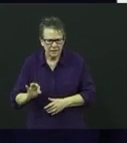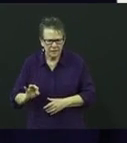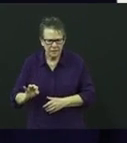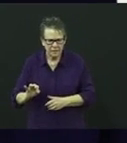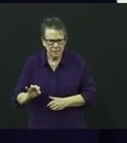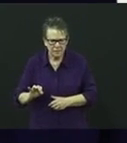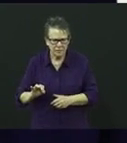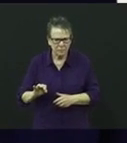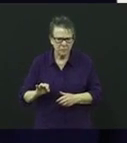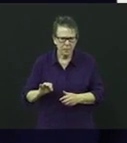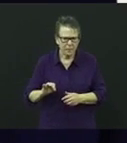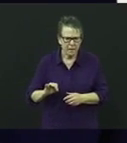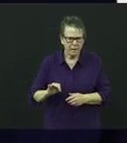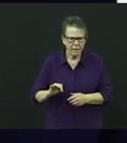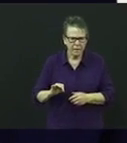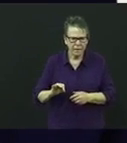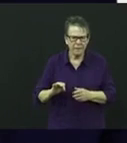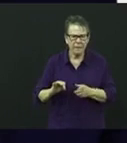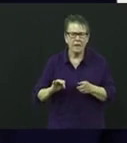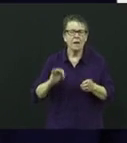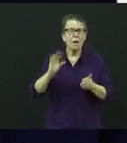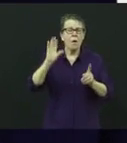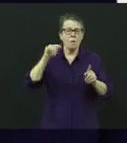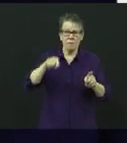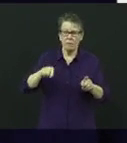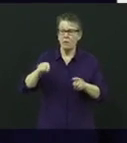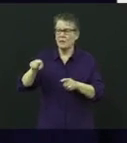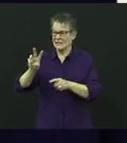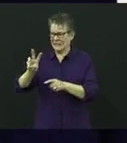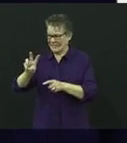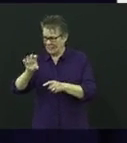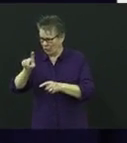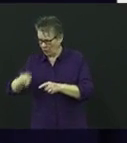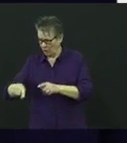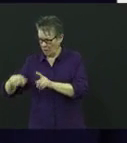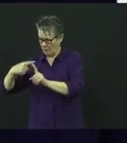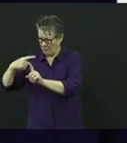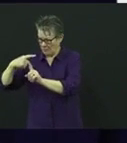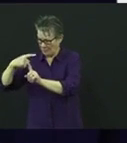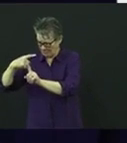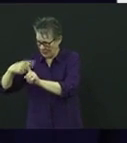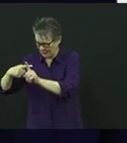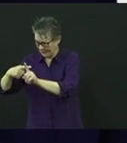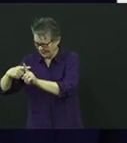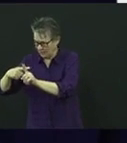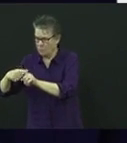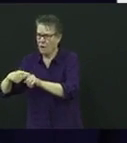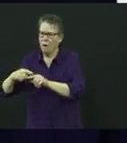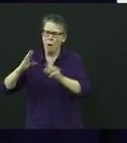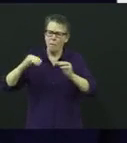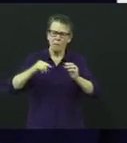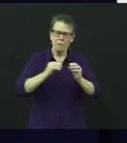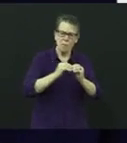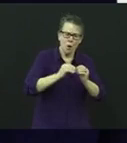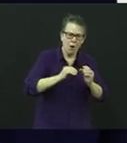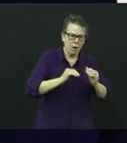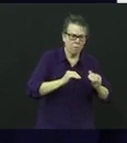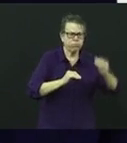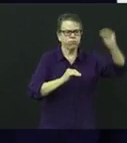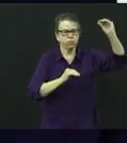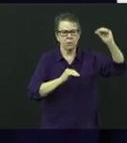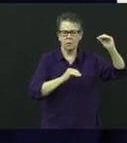it's important for them to still stay at home while you are sick, because it might mean that you've been infected